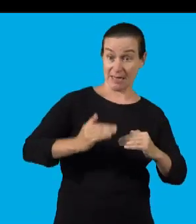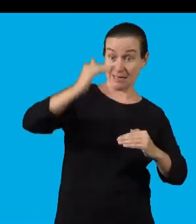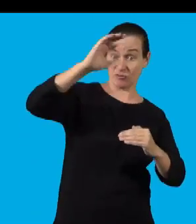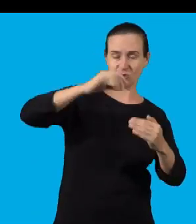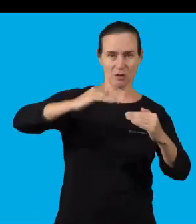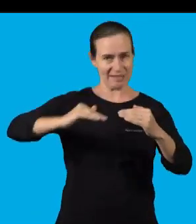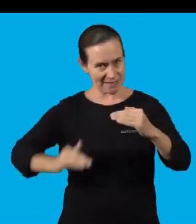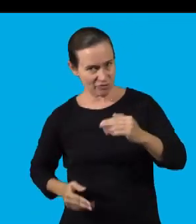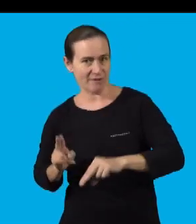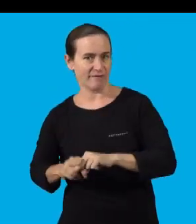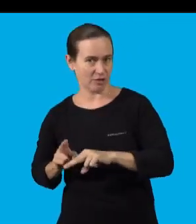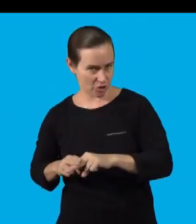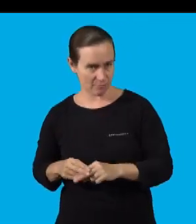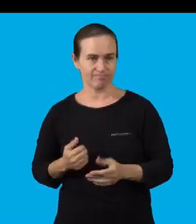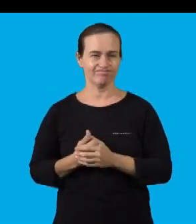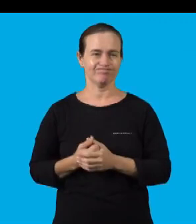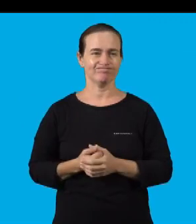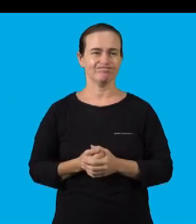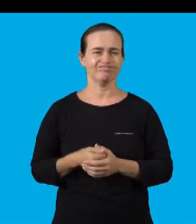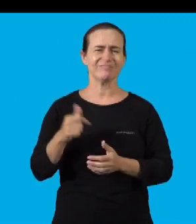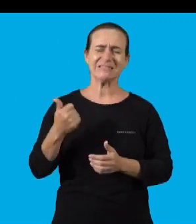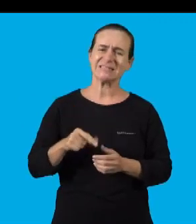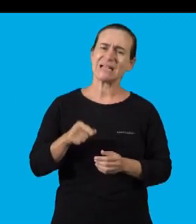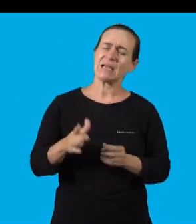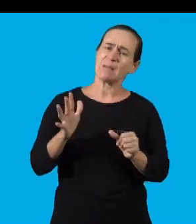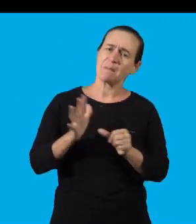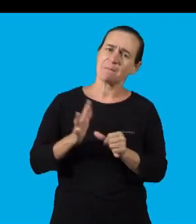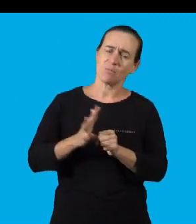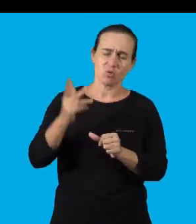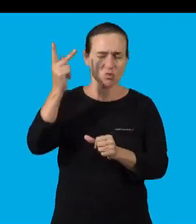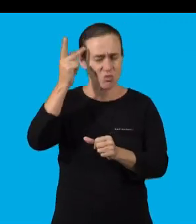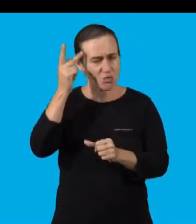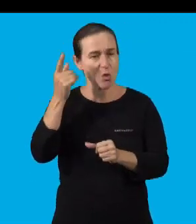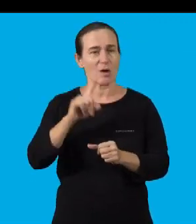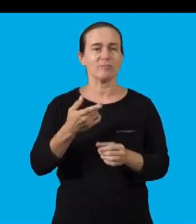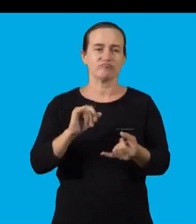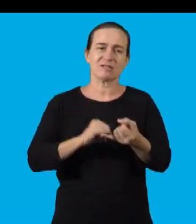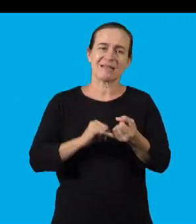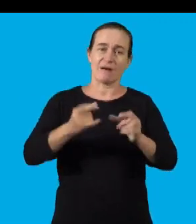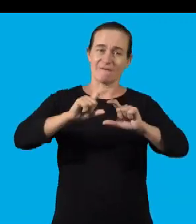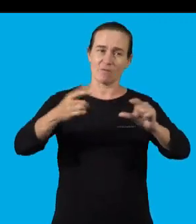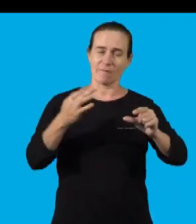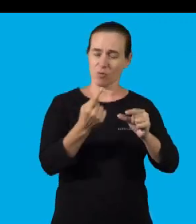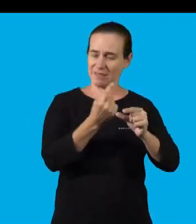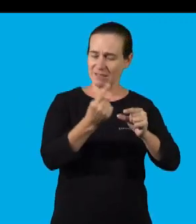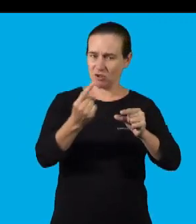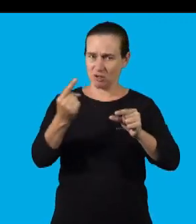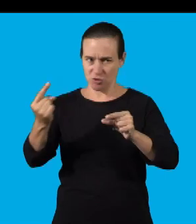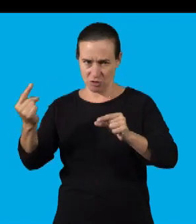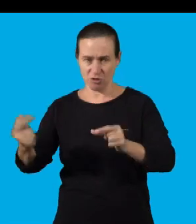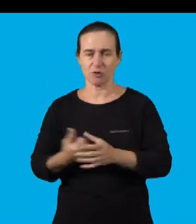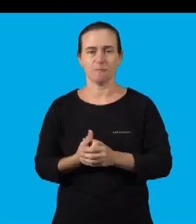a decreasing functions. And of course, it's important for you to know the standard forms of each of